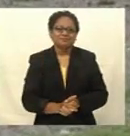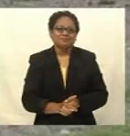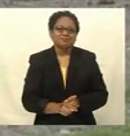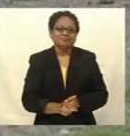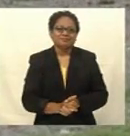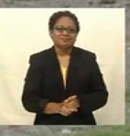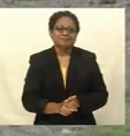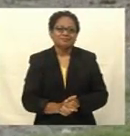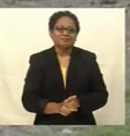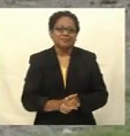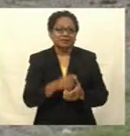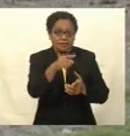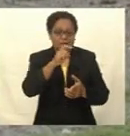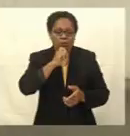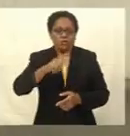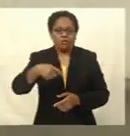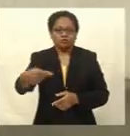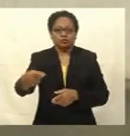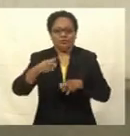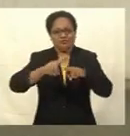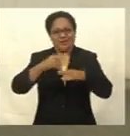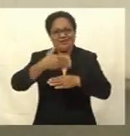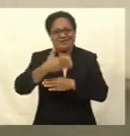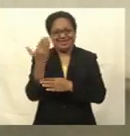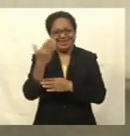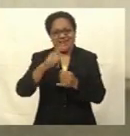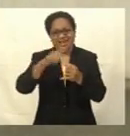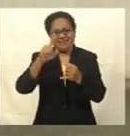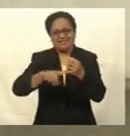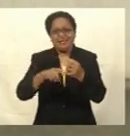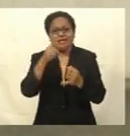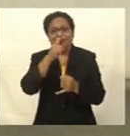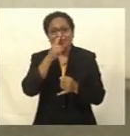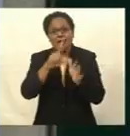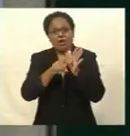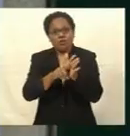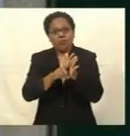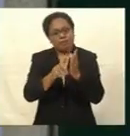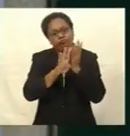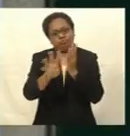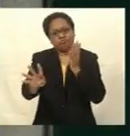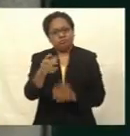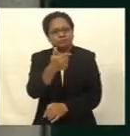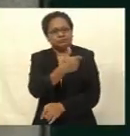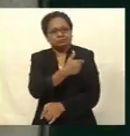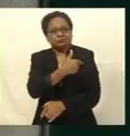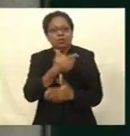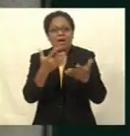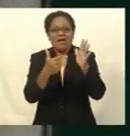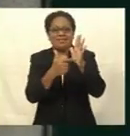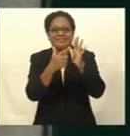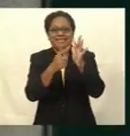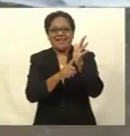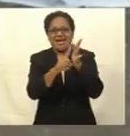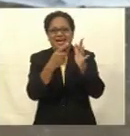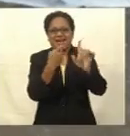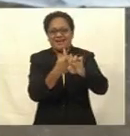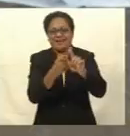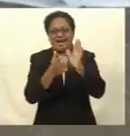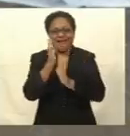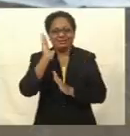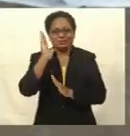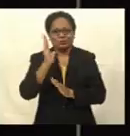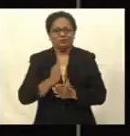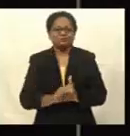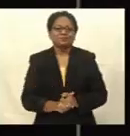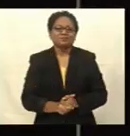The campaign will continue until Friday. People in Lautoka are getting vaccinated at Tilak High School. Philippe Naikaso,